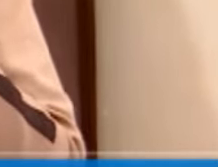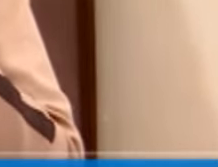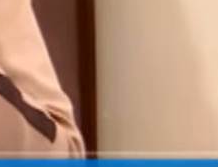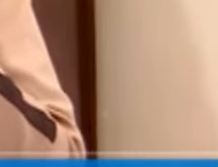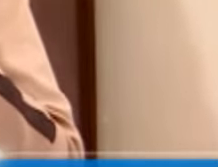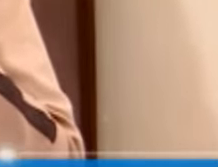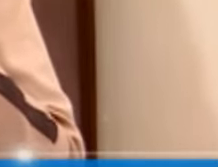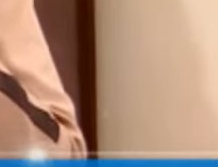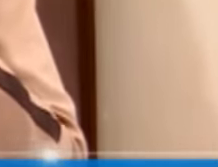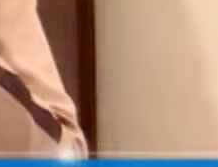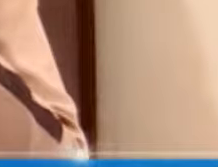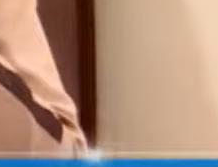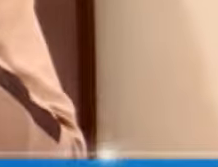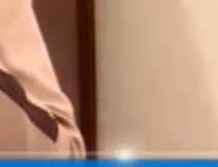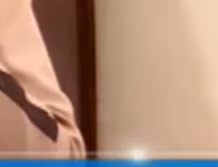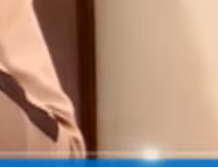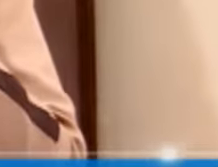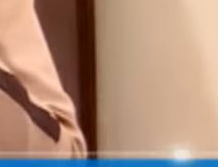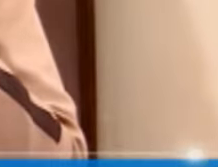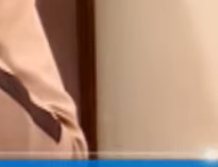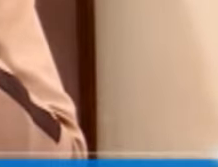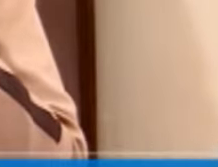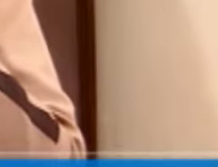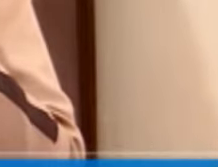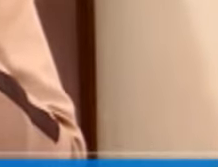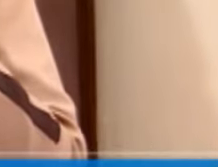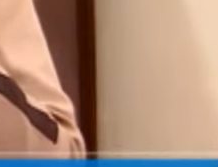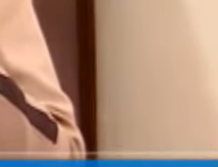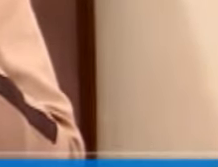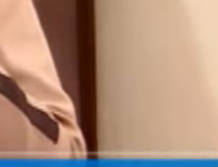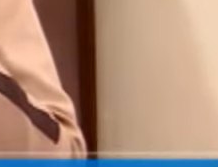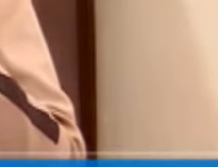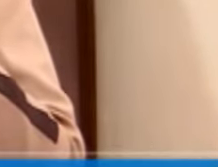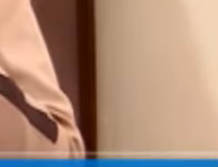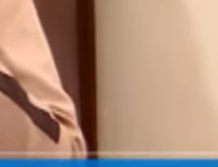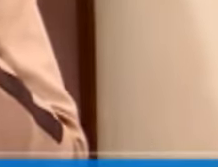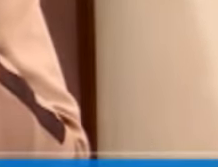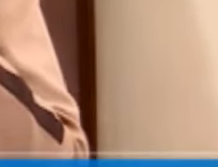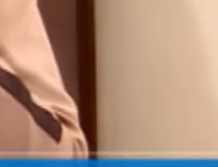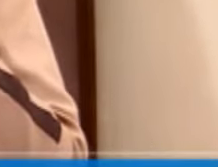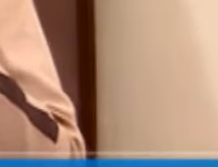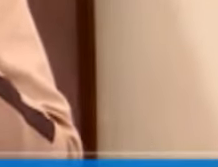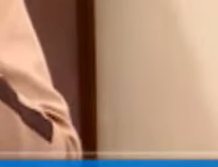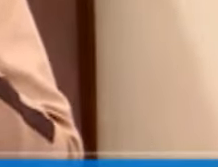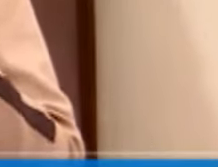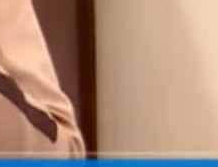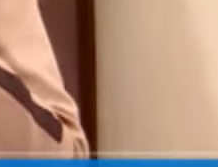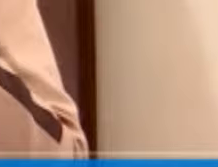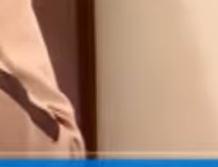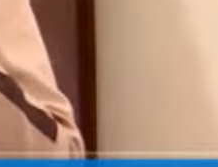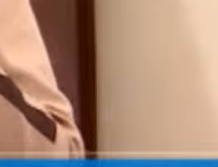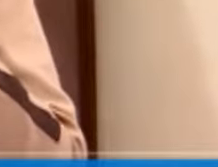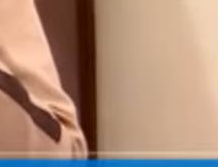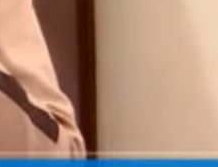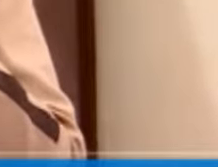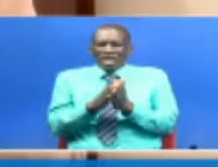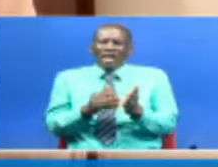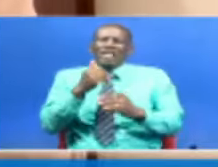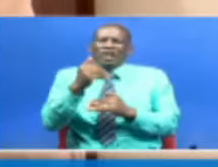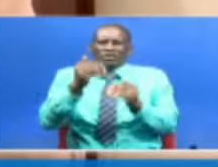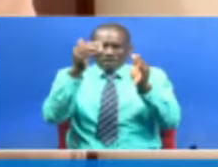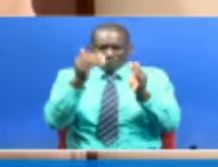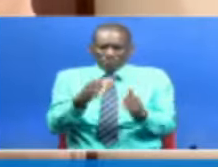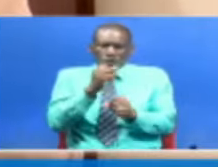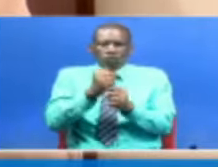build turbines in their small streams and generating enough power to supply to at least 2-3 homes. And then as soon as somebody does